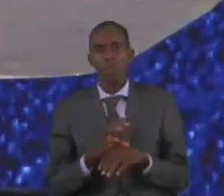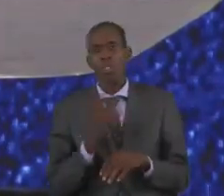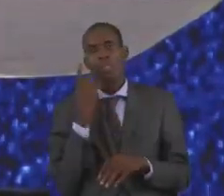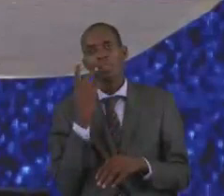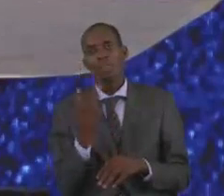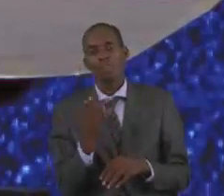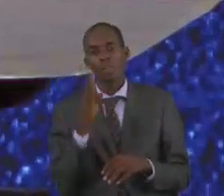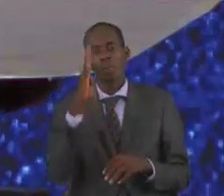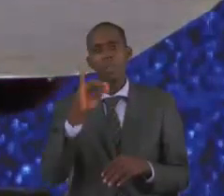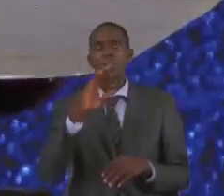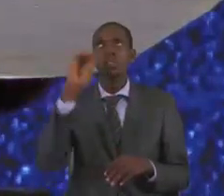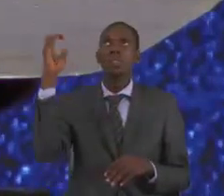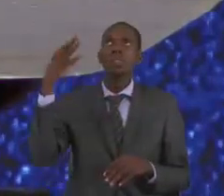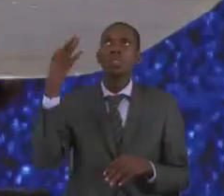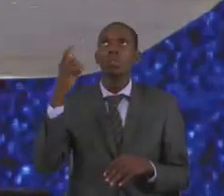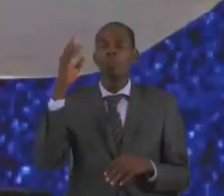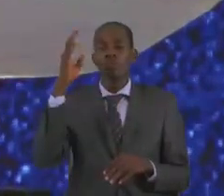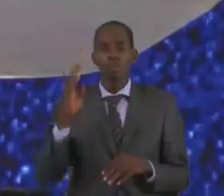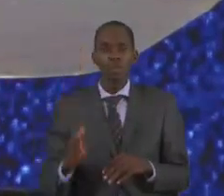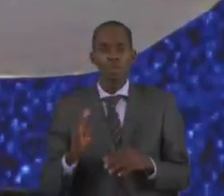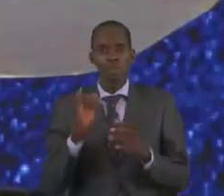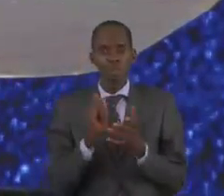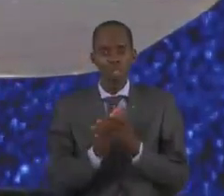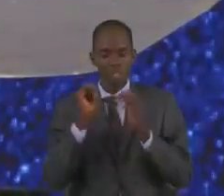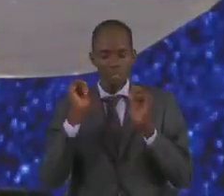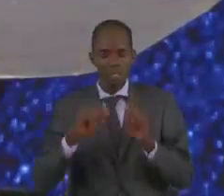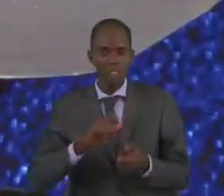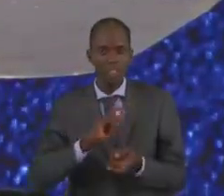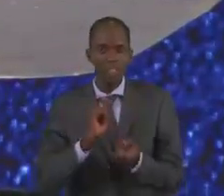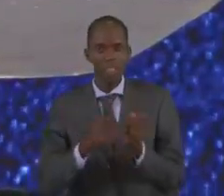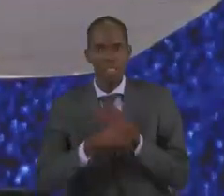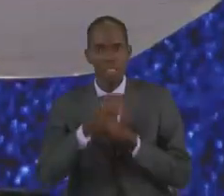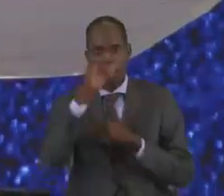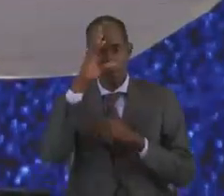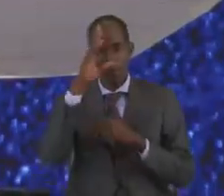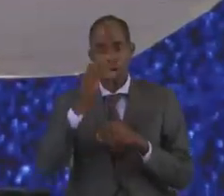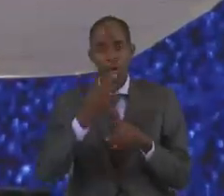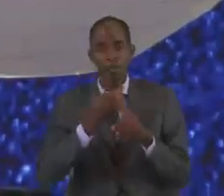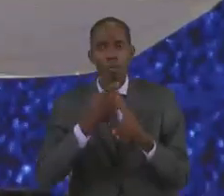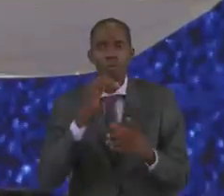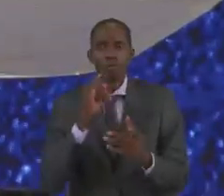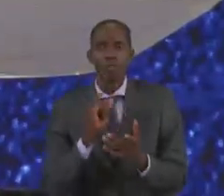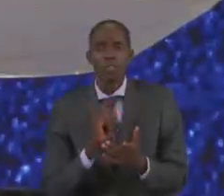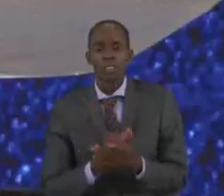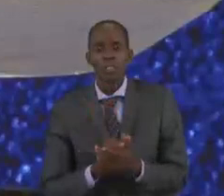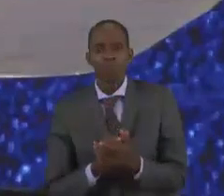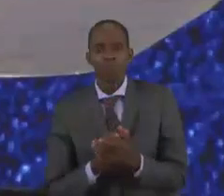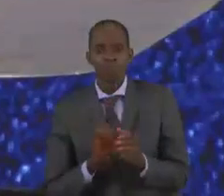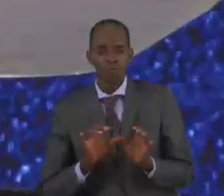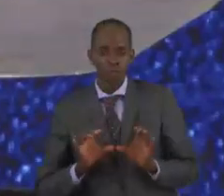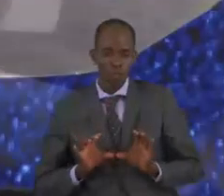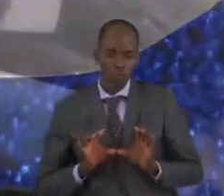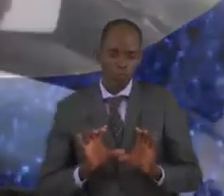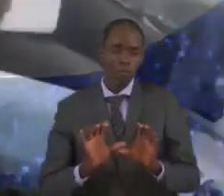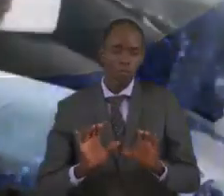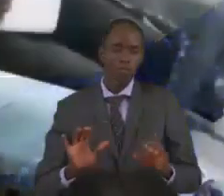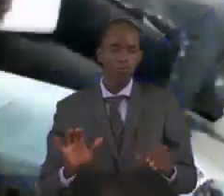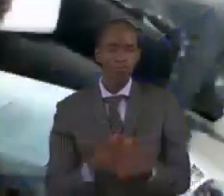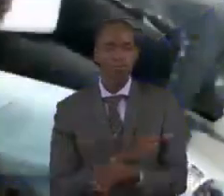the grace of God that can change a man from that forceful,